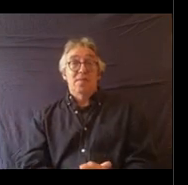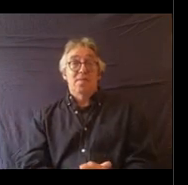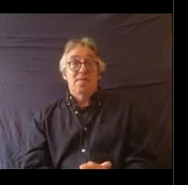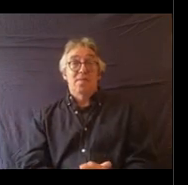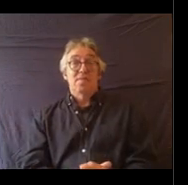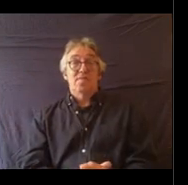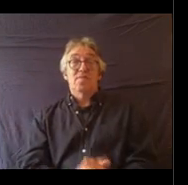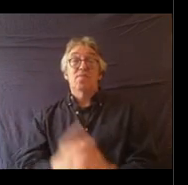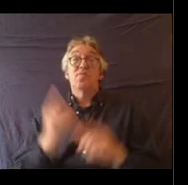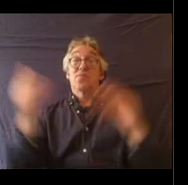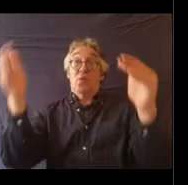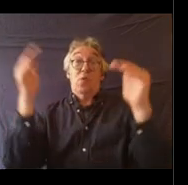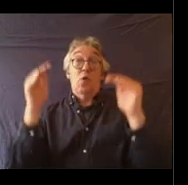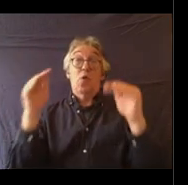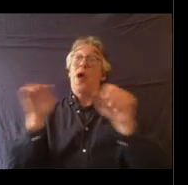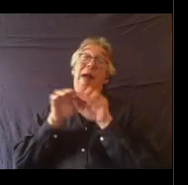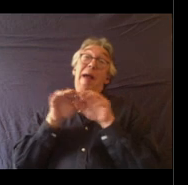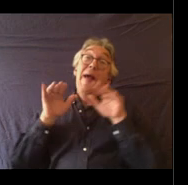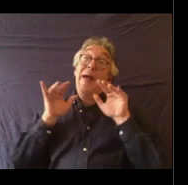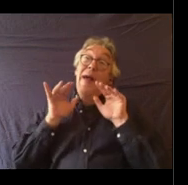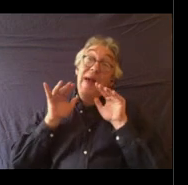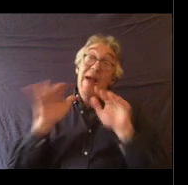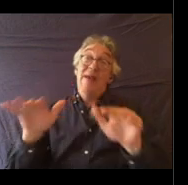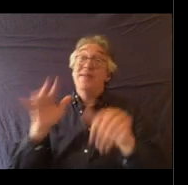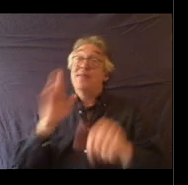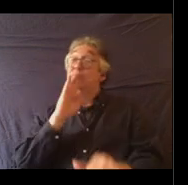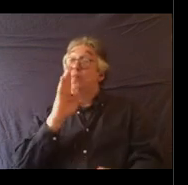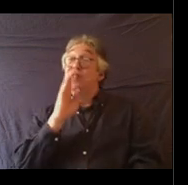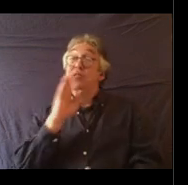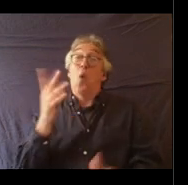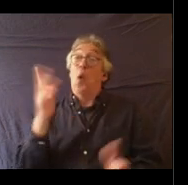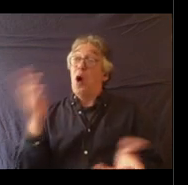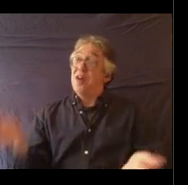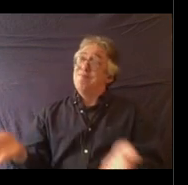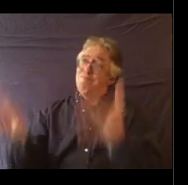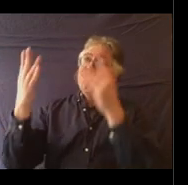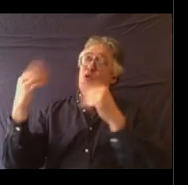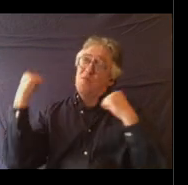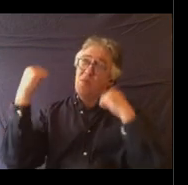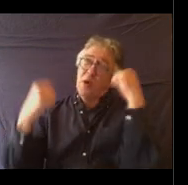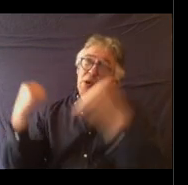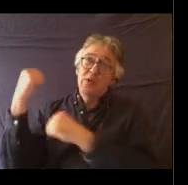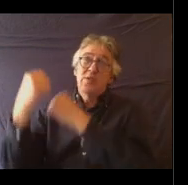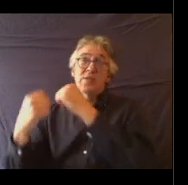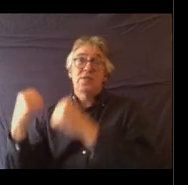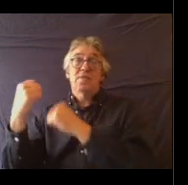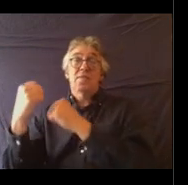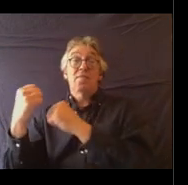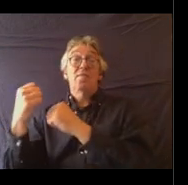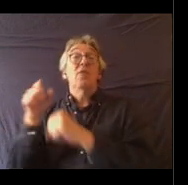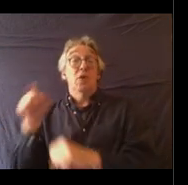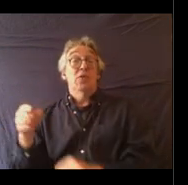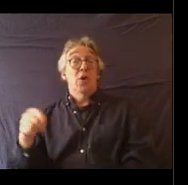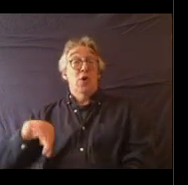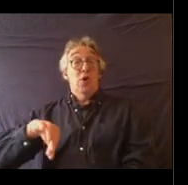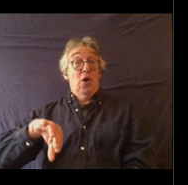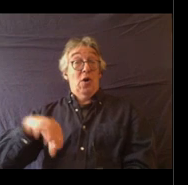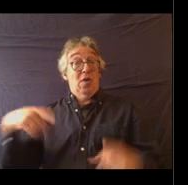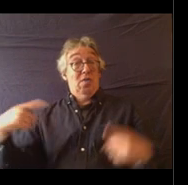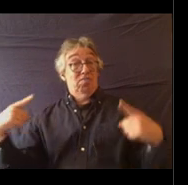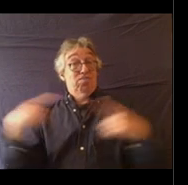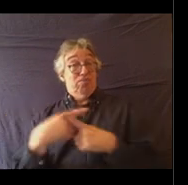hate, incitement to hatred and violence, which constitutes a criminal offense, there